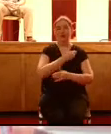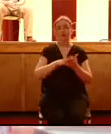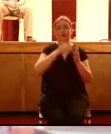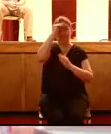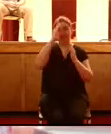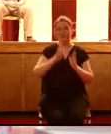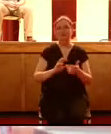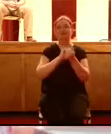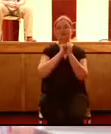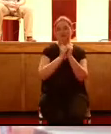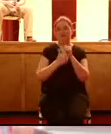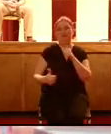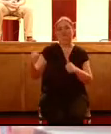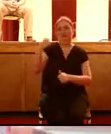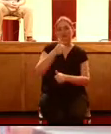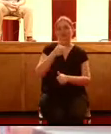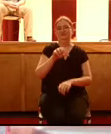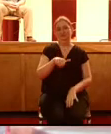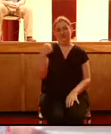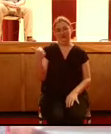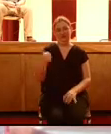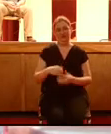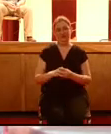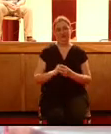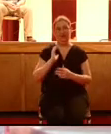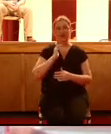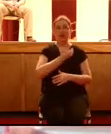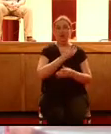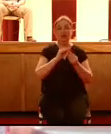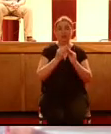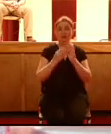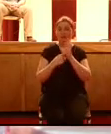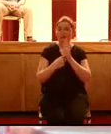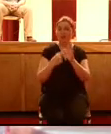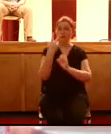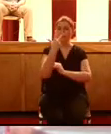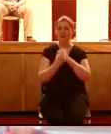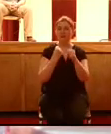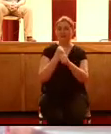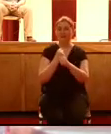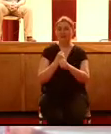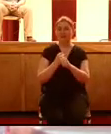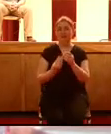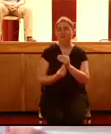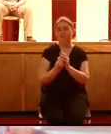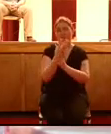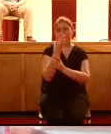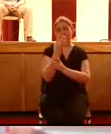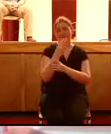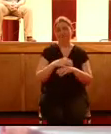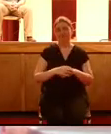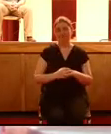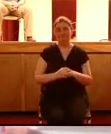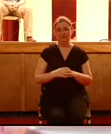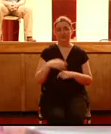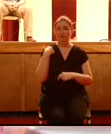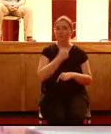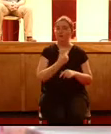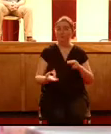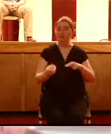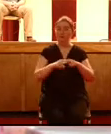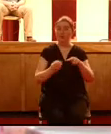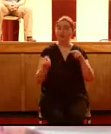from 2019, so the numbers reflect only 3 years of growth as they were missed scores in 2020. We have increased